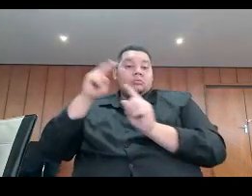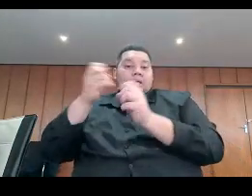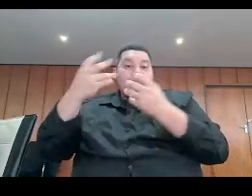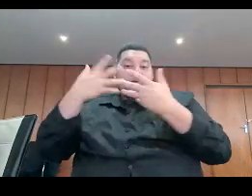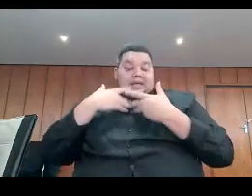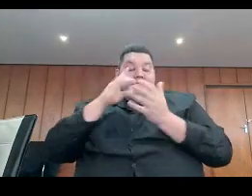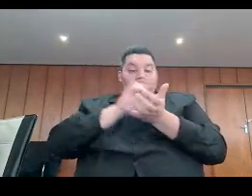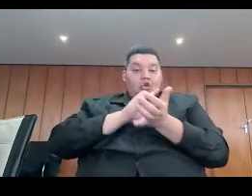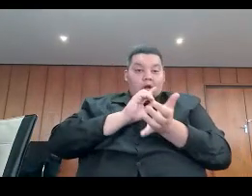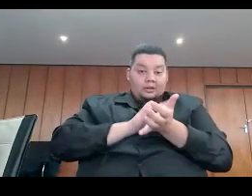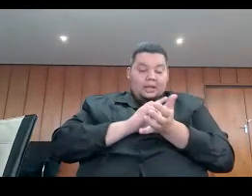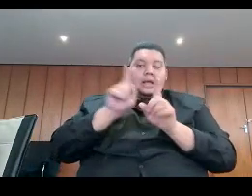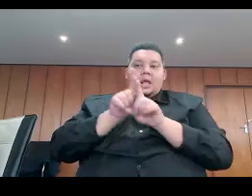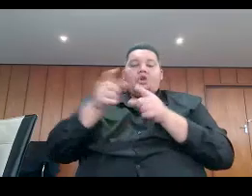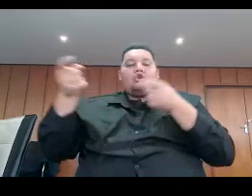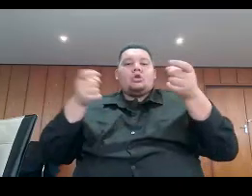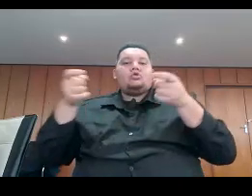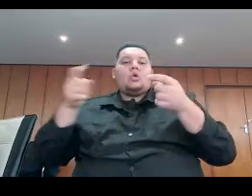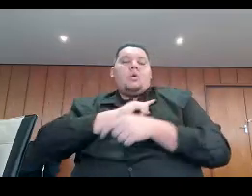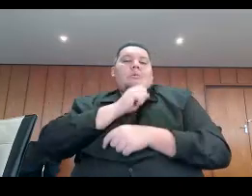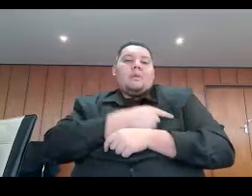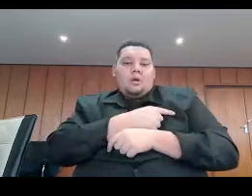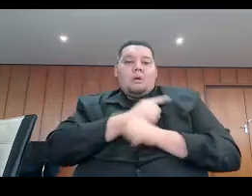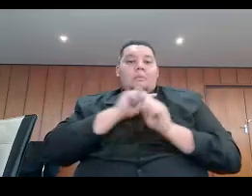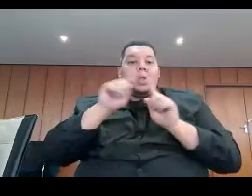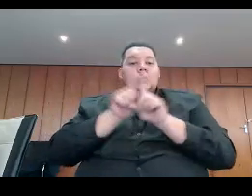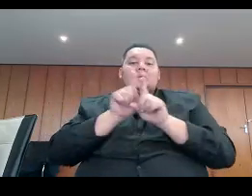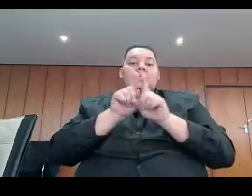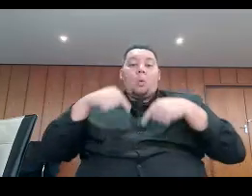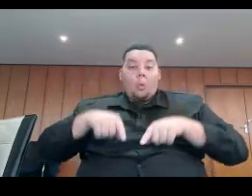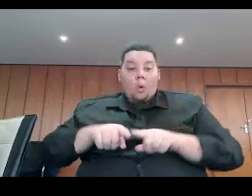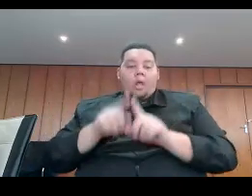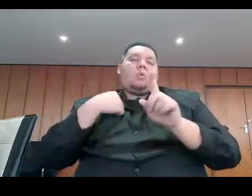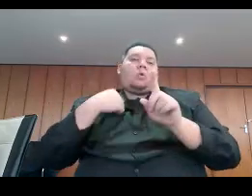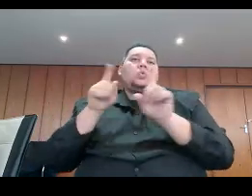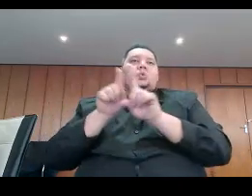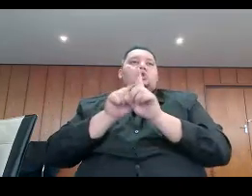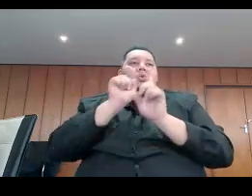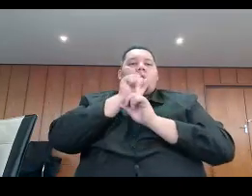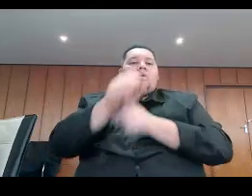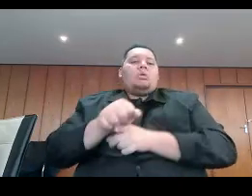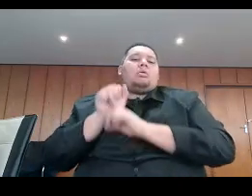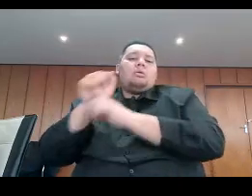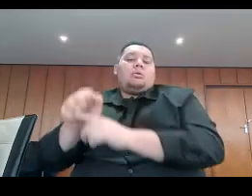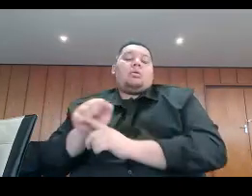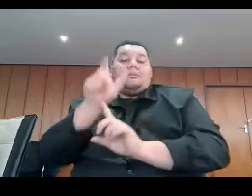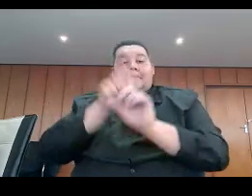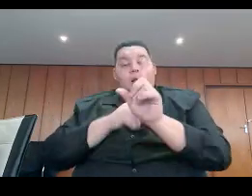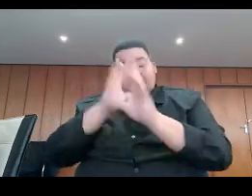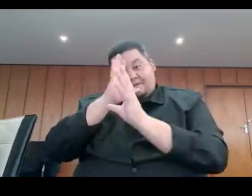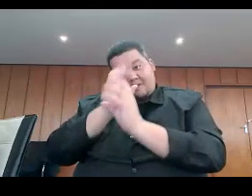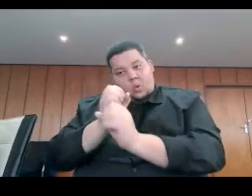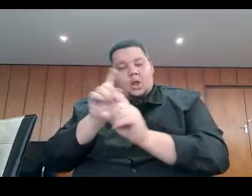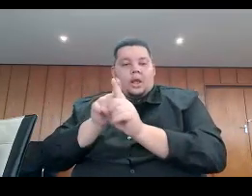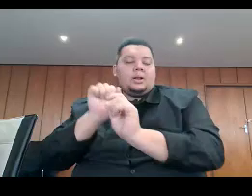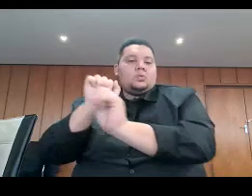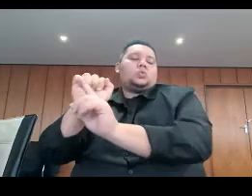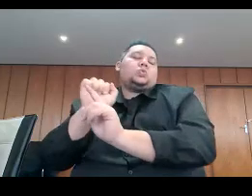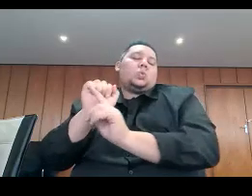doctor surveillance and control power, while simultaneously diminishing the focus on the person and their